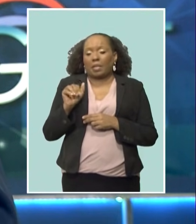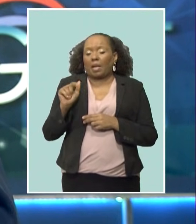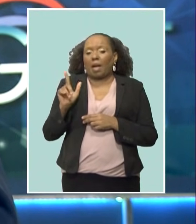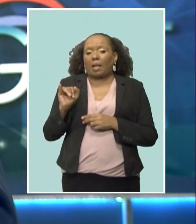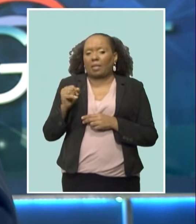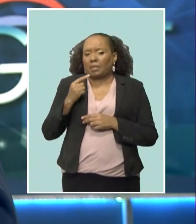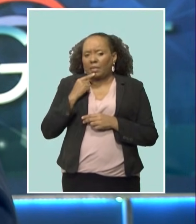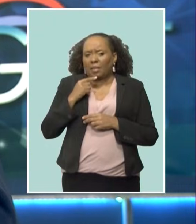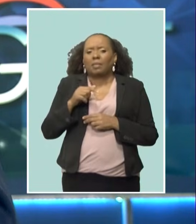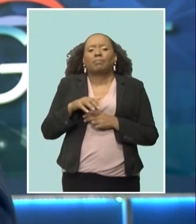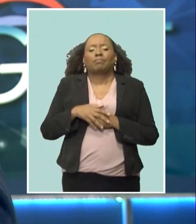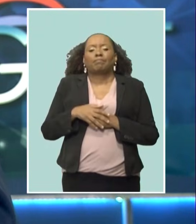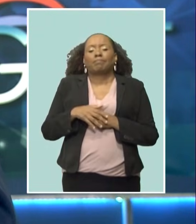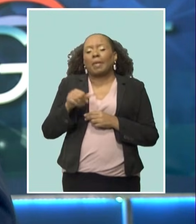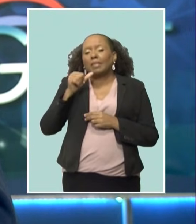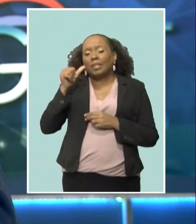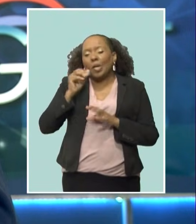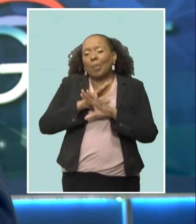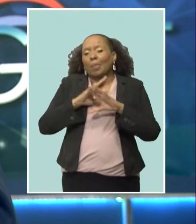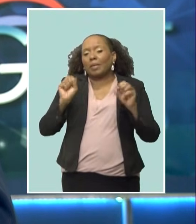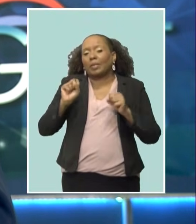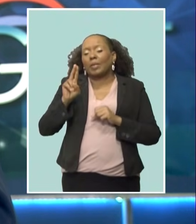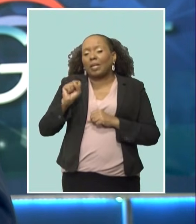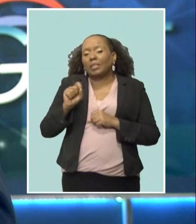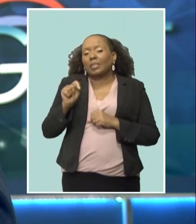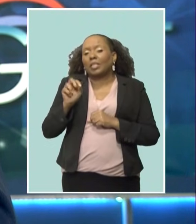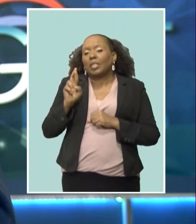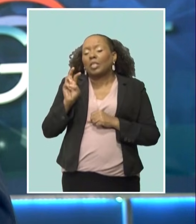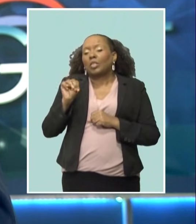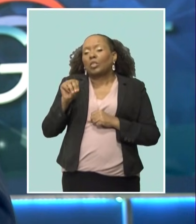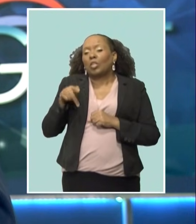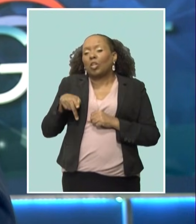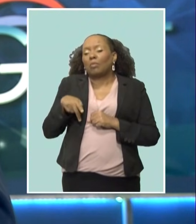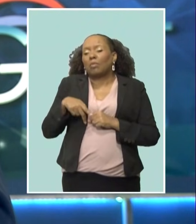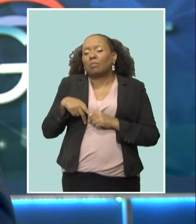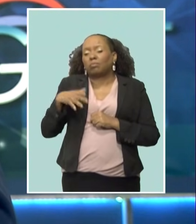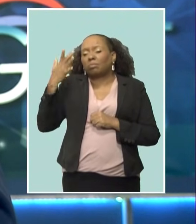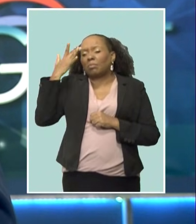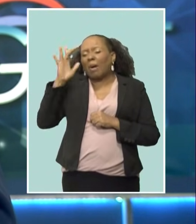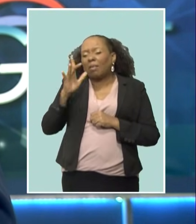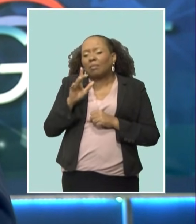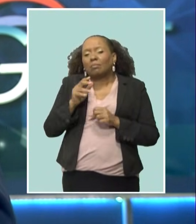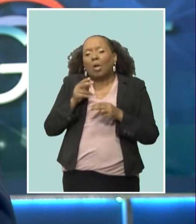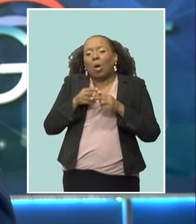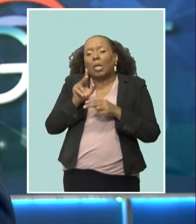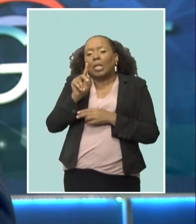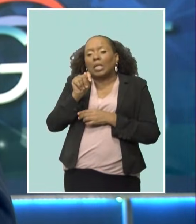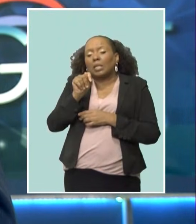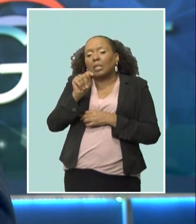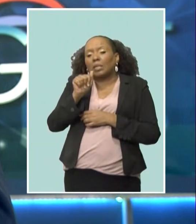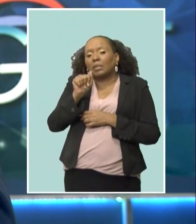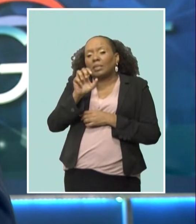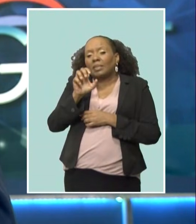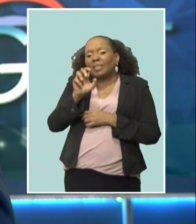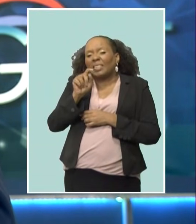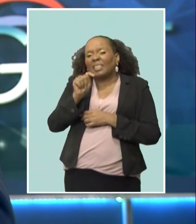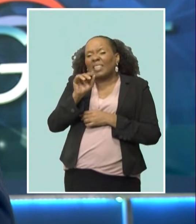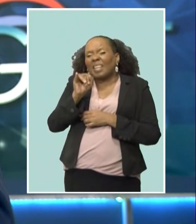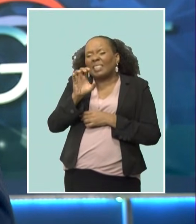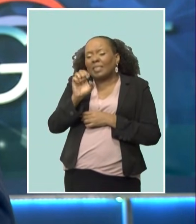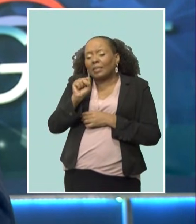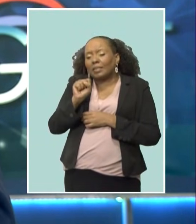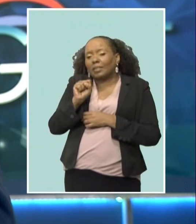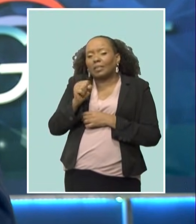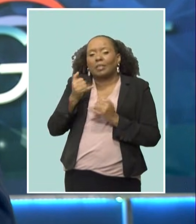Trump. He tells the Business Report that even with the stay of the implementation by the Trump administration, there is now a